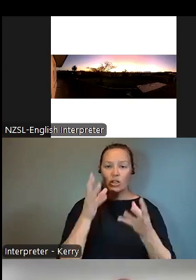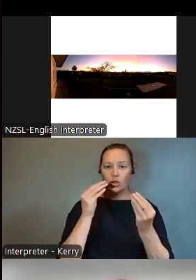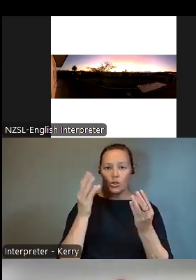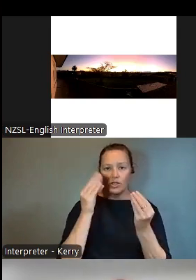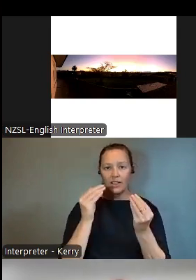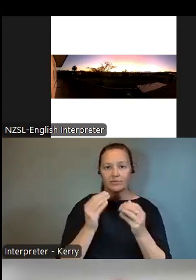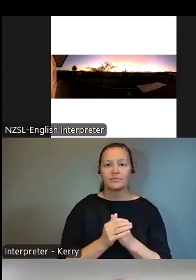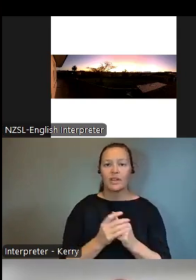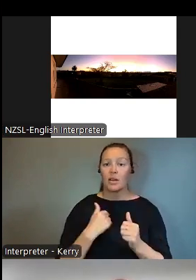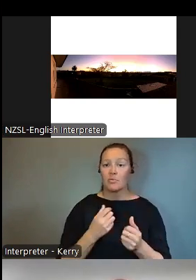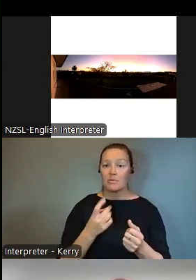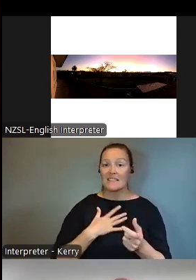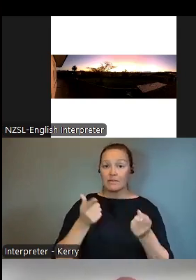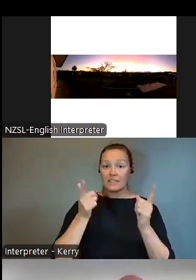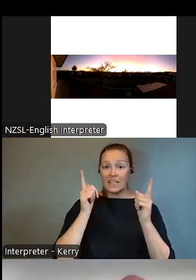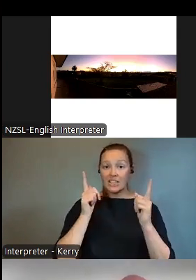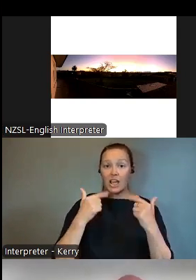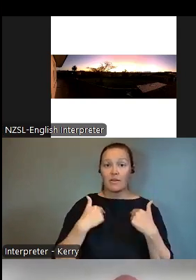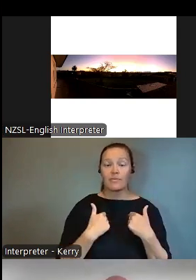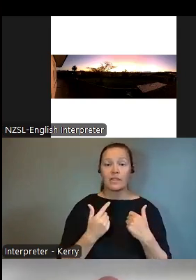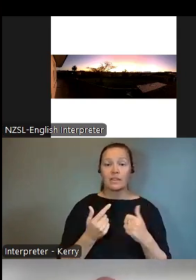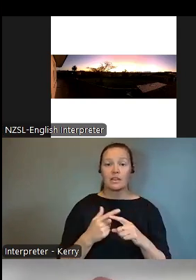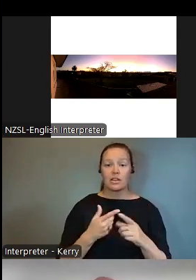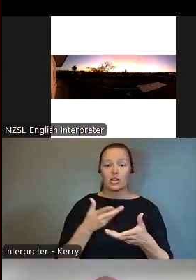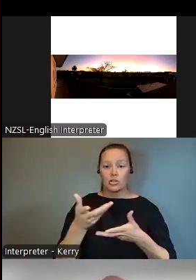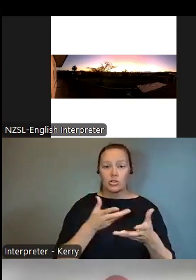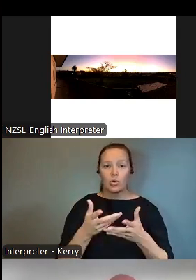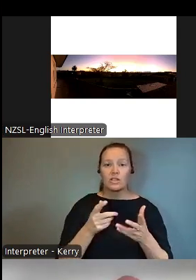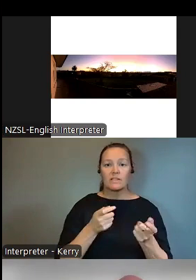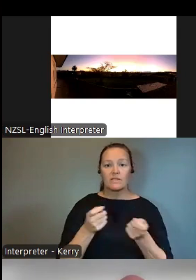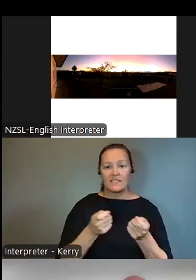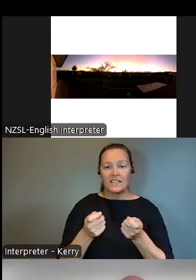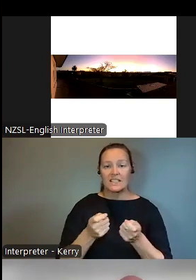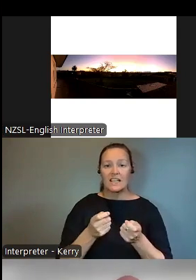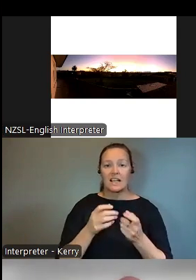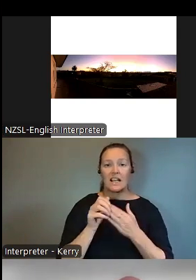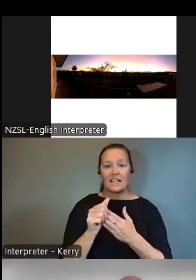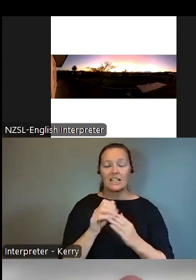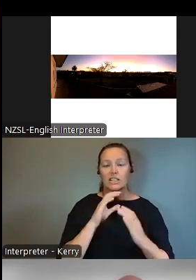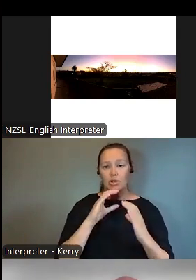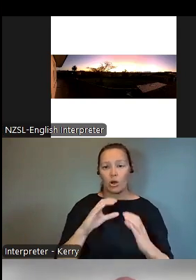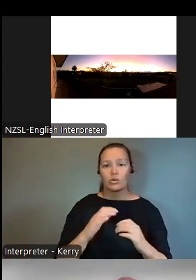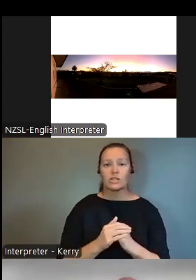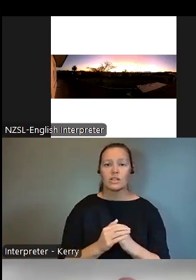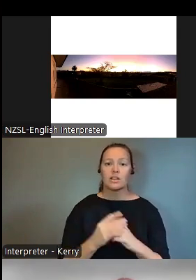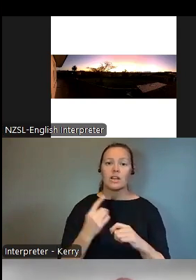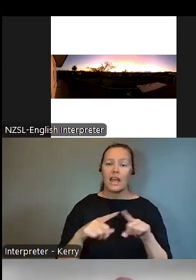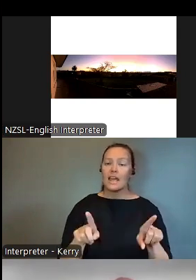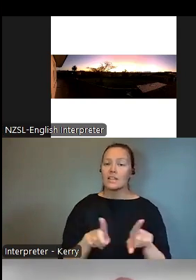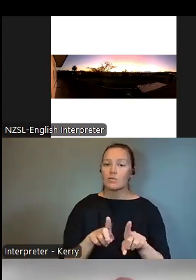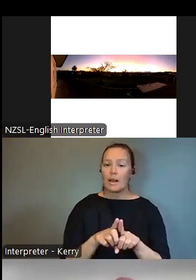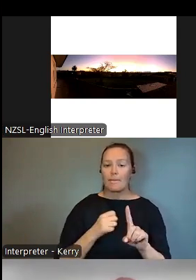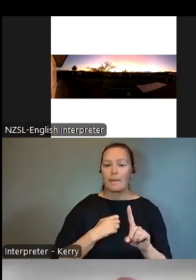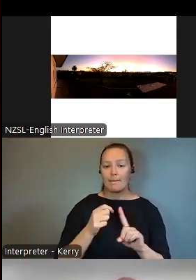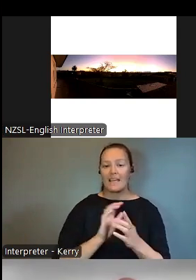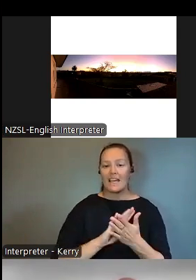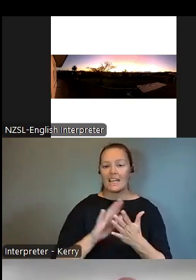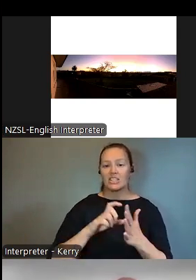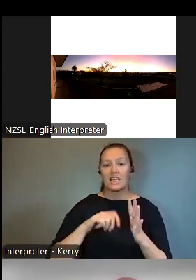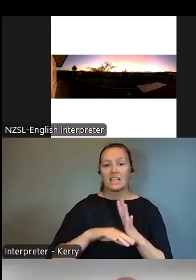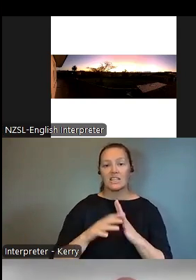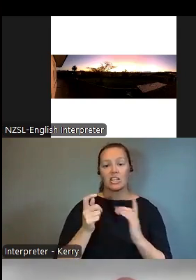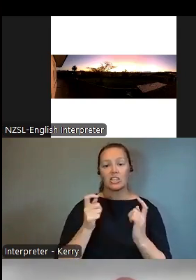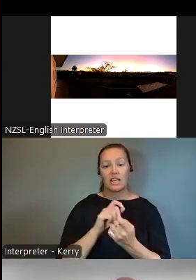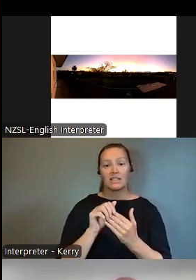introduction, I'm a teacher, consultant, facilitator, leadership coach, and my PhD in change leadership